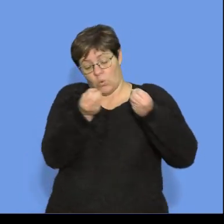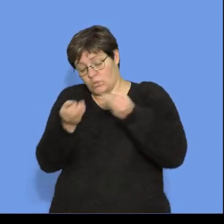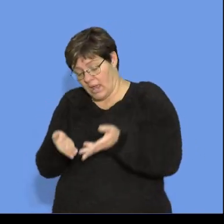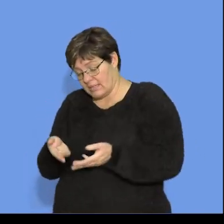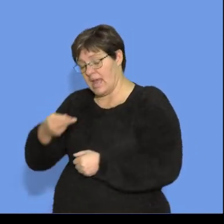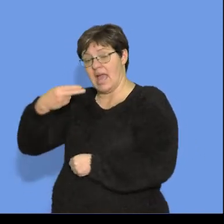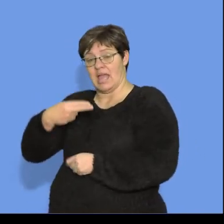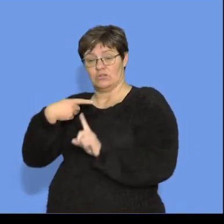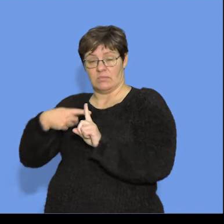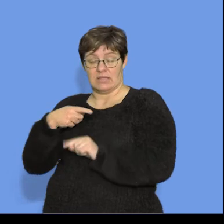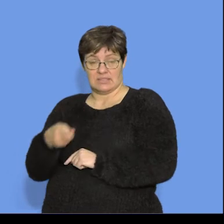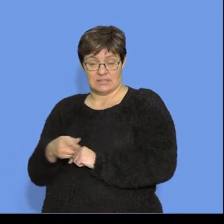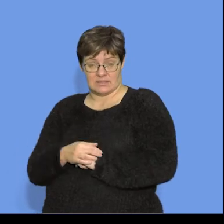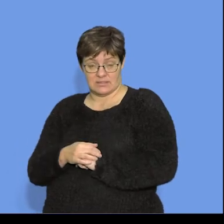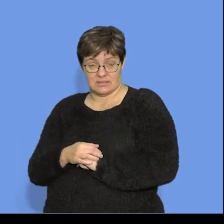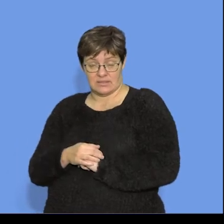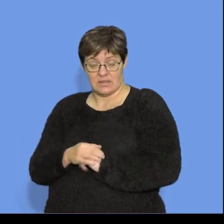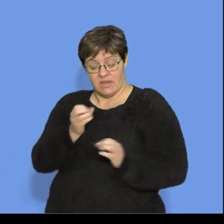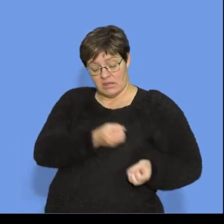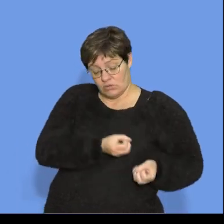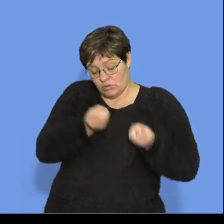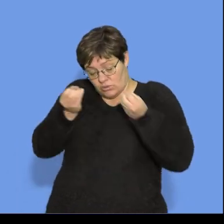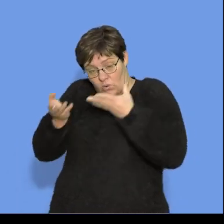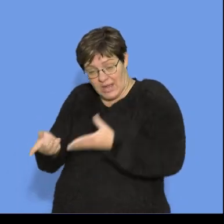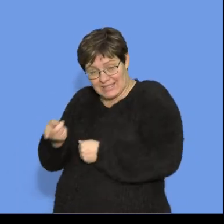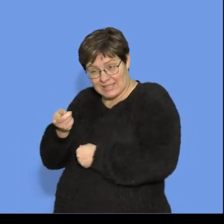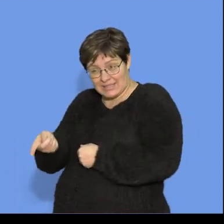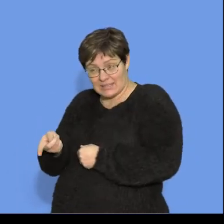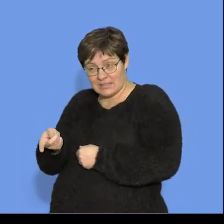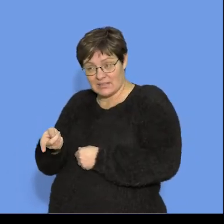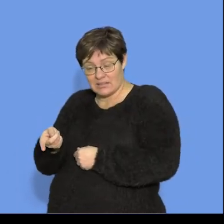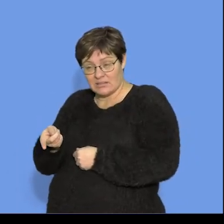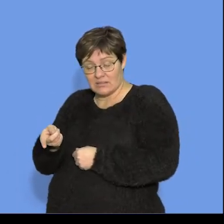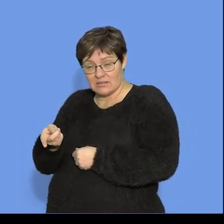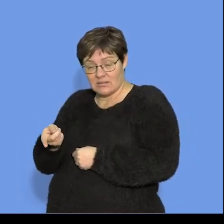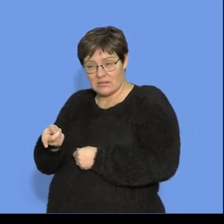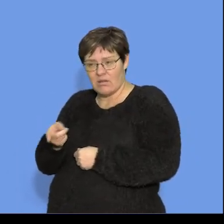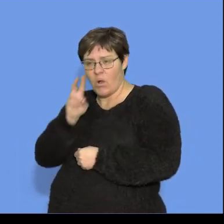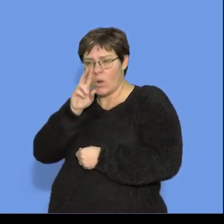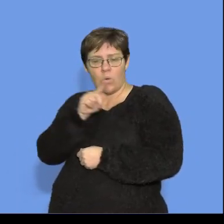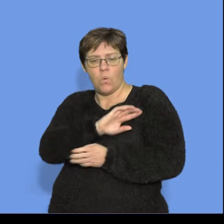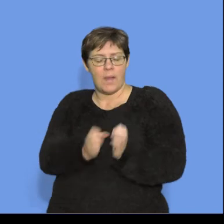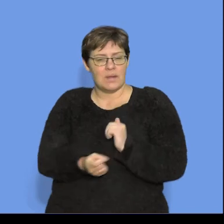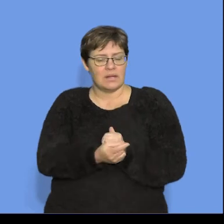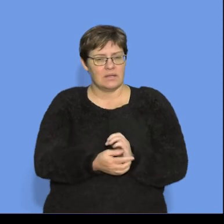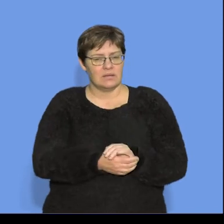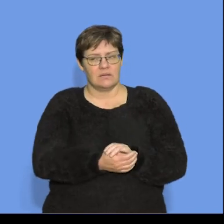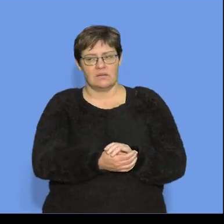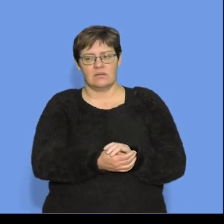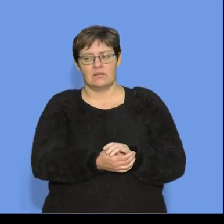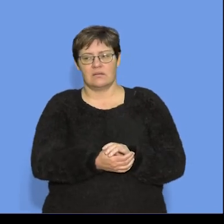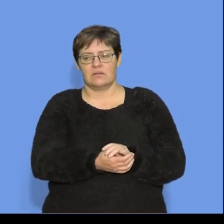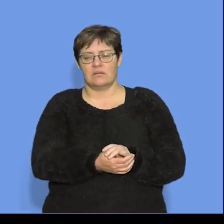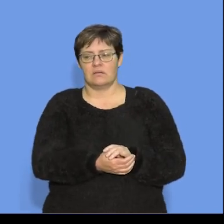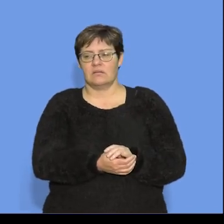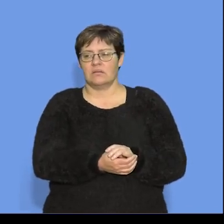hydrogen ion. And if it has donated a hydrogen ion to this one, look over here. What's happened to that